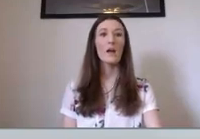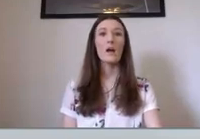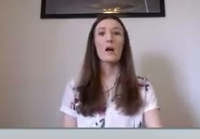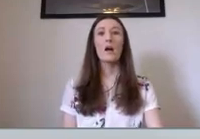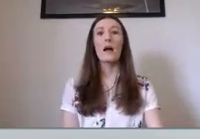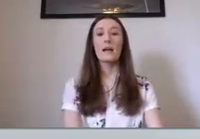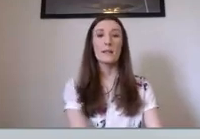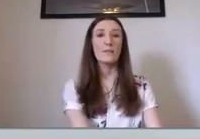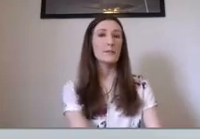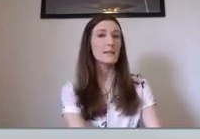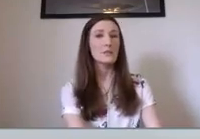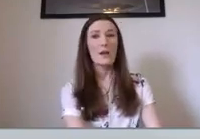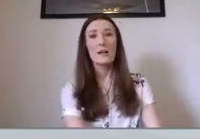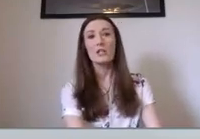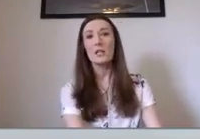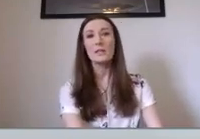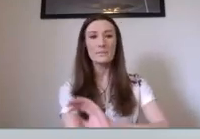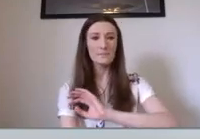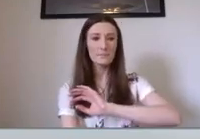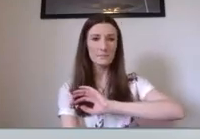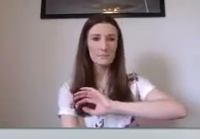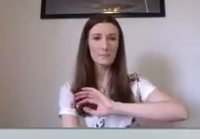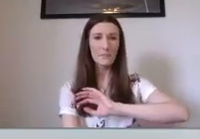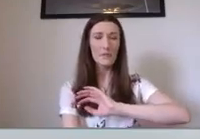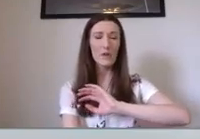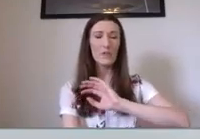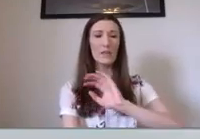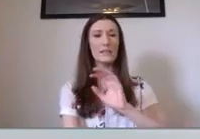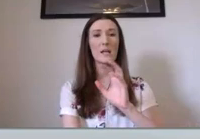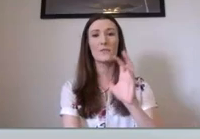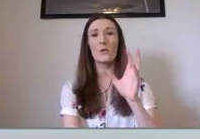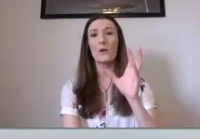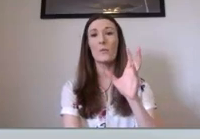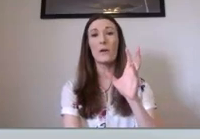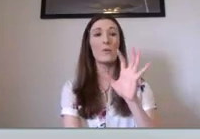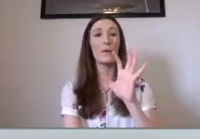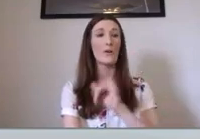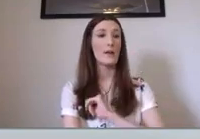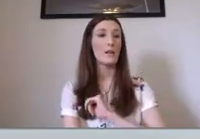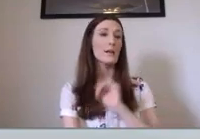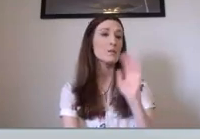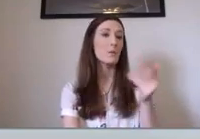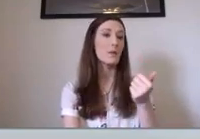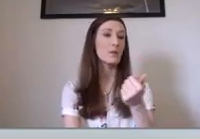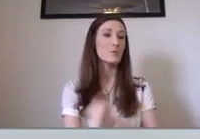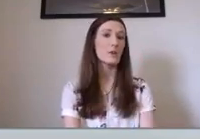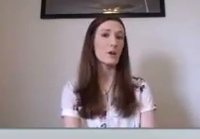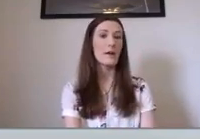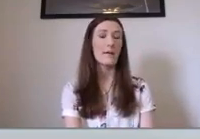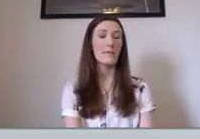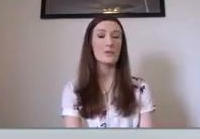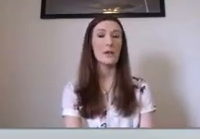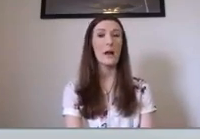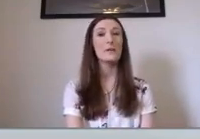Okay. Asking for sign strategies. This is for whether we are in class or whether you